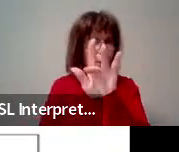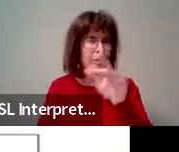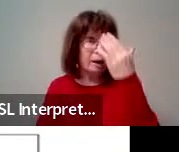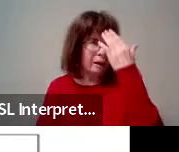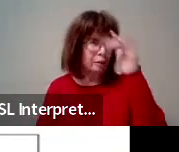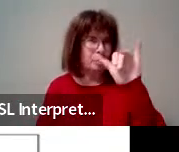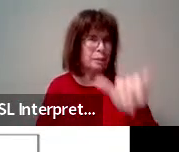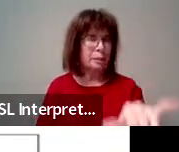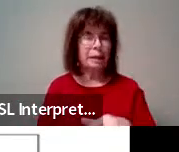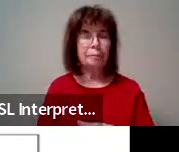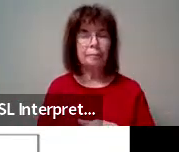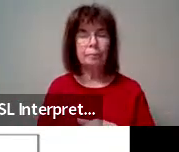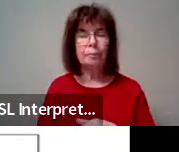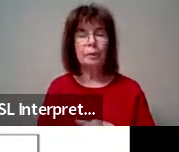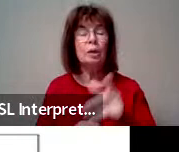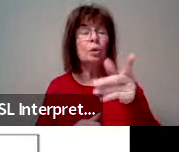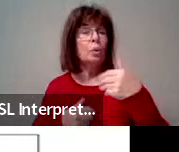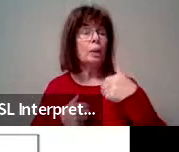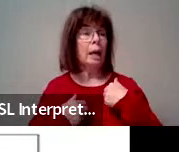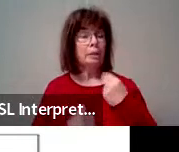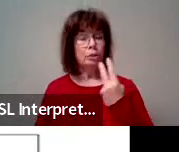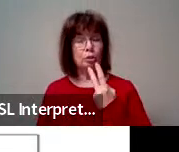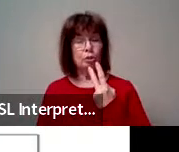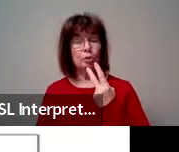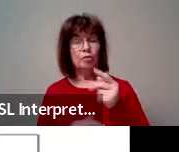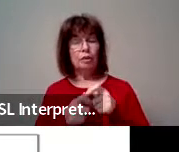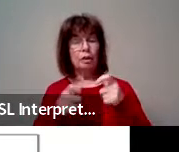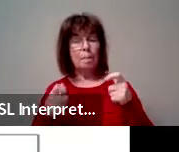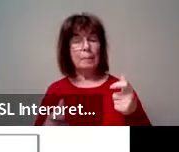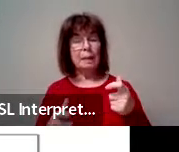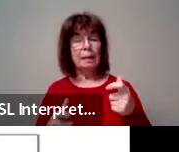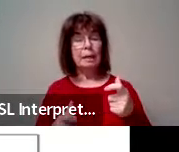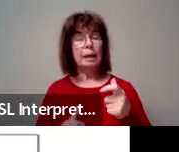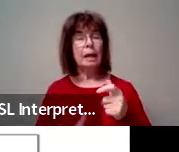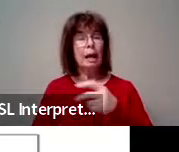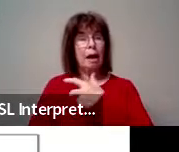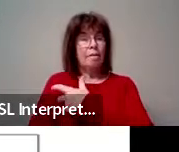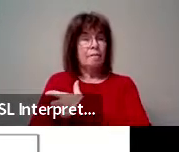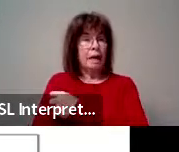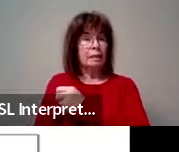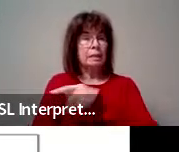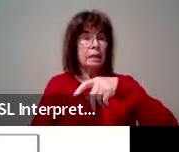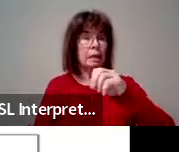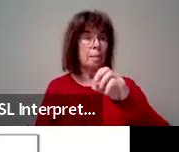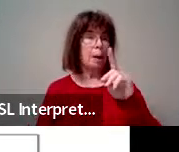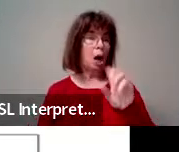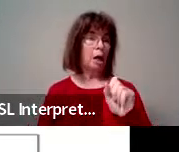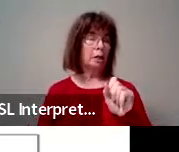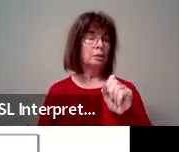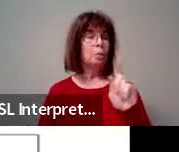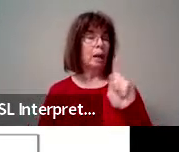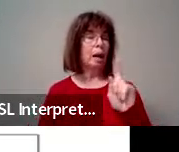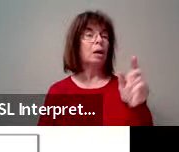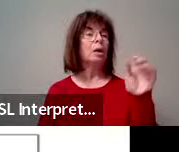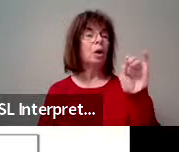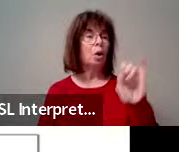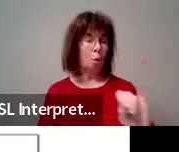We did 2 very big vaccine pods in Oakland for